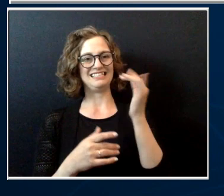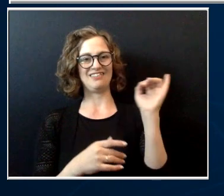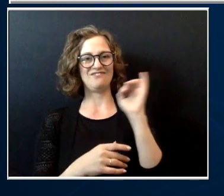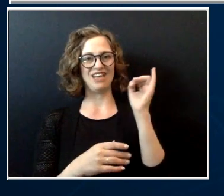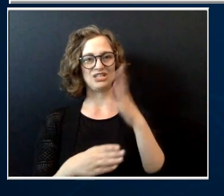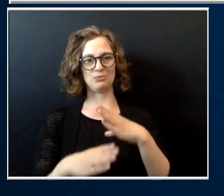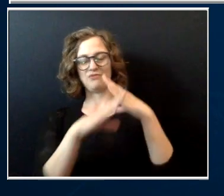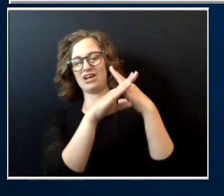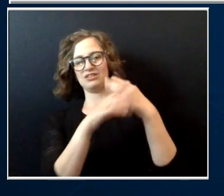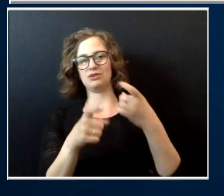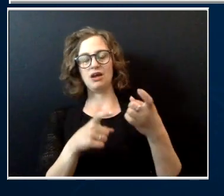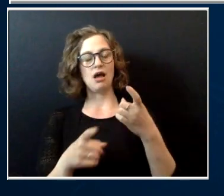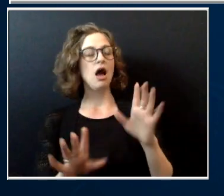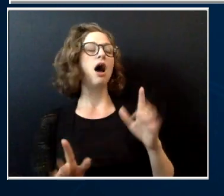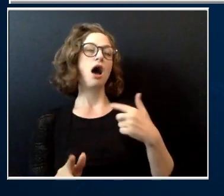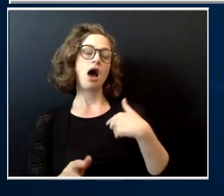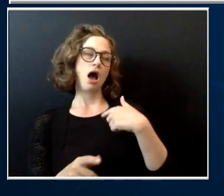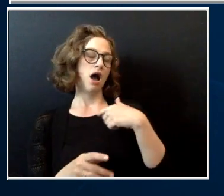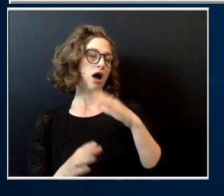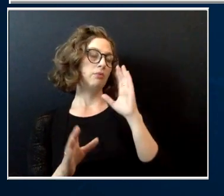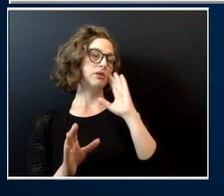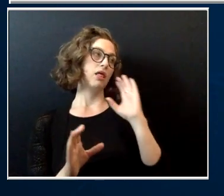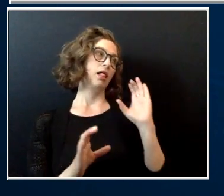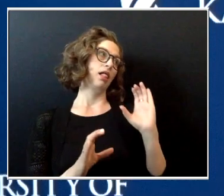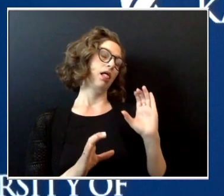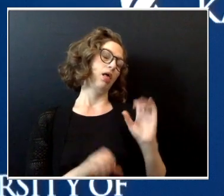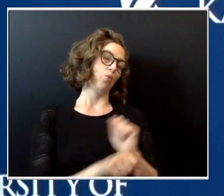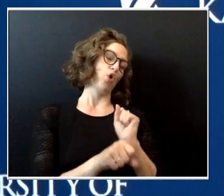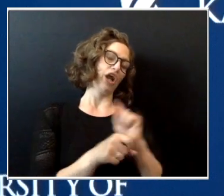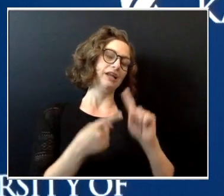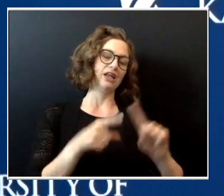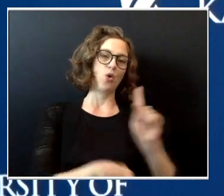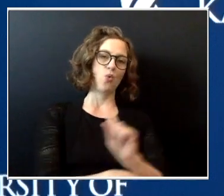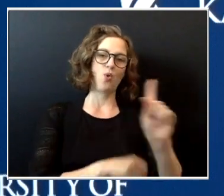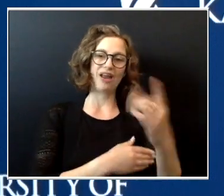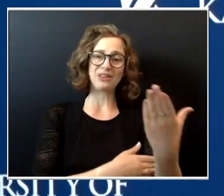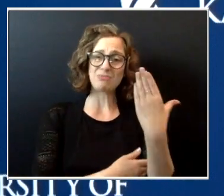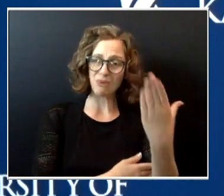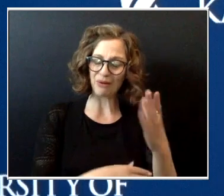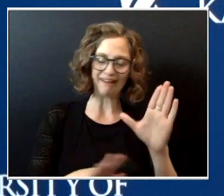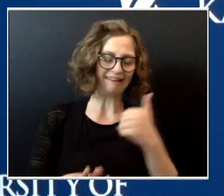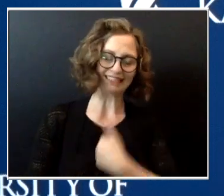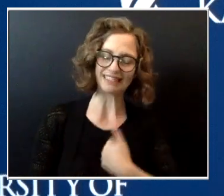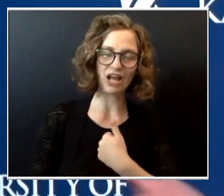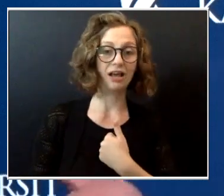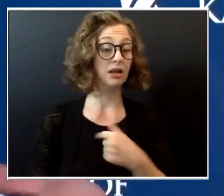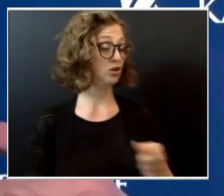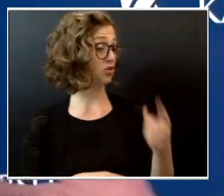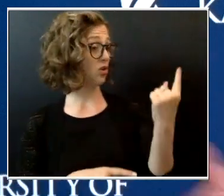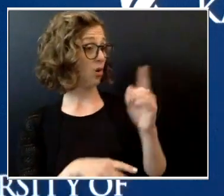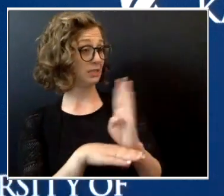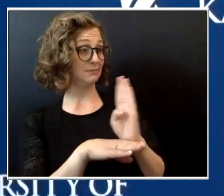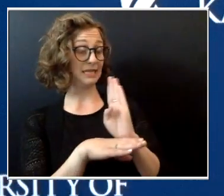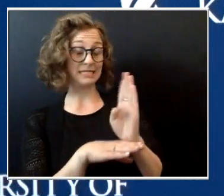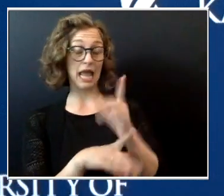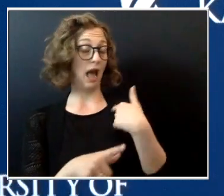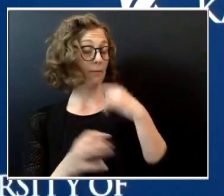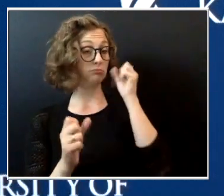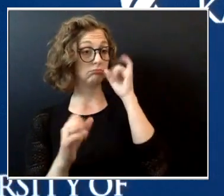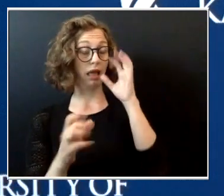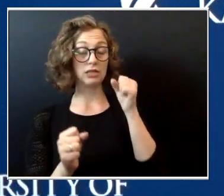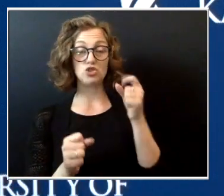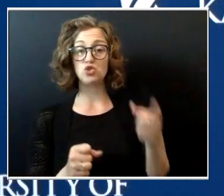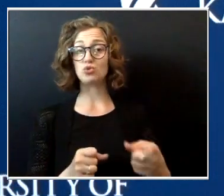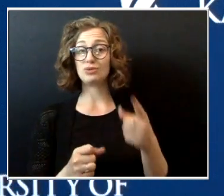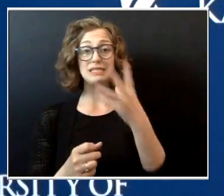a.m. last night. Yeah. You can tell today. Yeah, well, I mean, you're always busy, so that you get any sleep is remarkable because you help keep this place